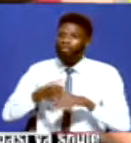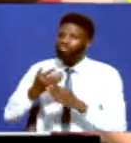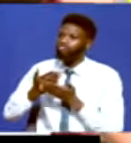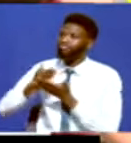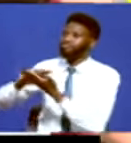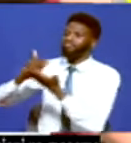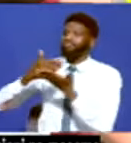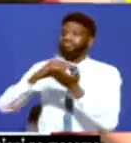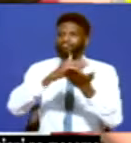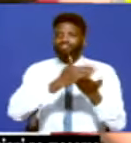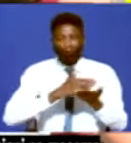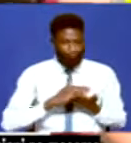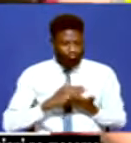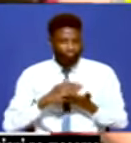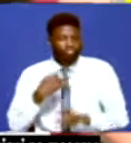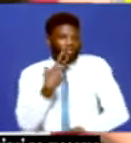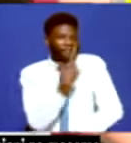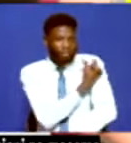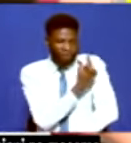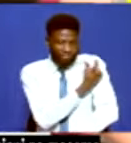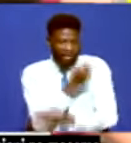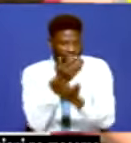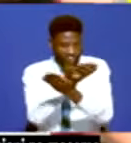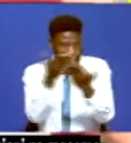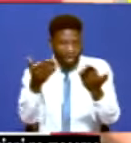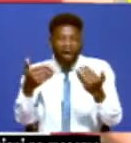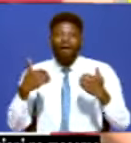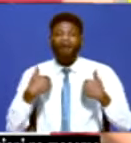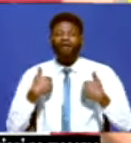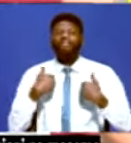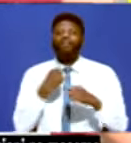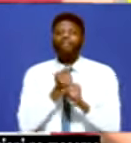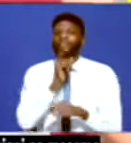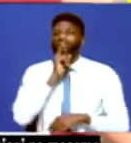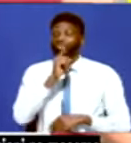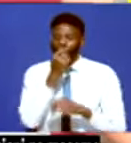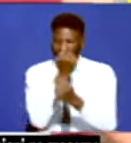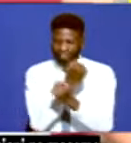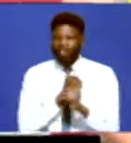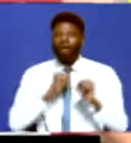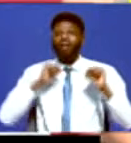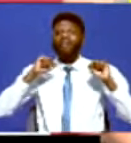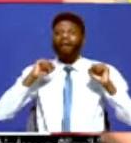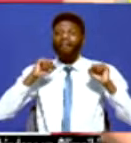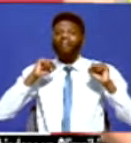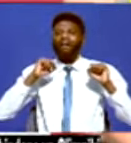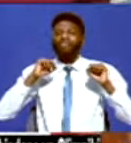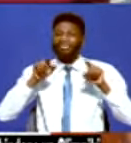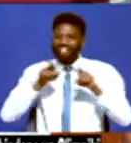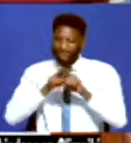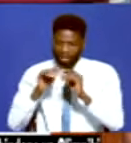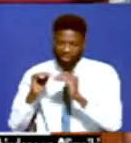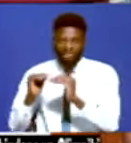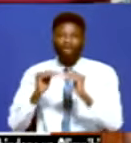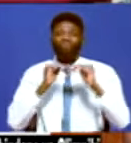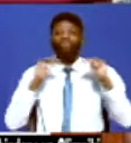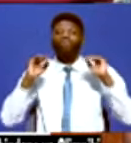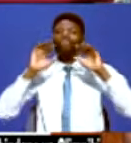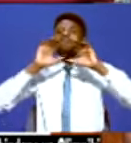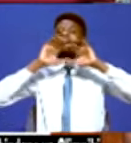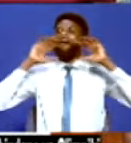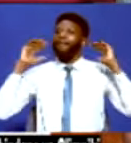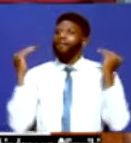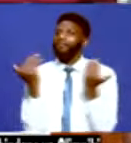the available vaccines to ensure that safety is spread equitably across the world. Those that